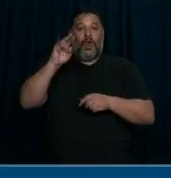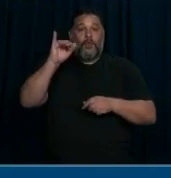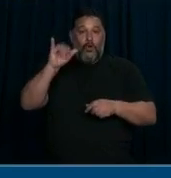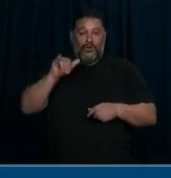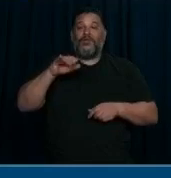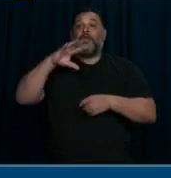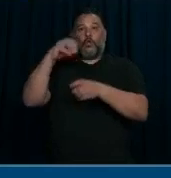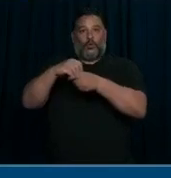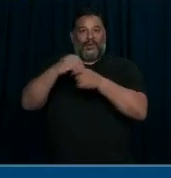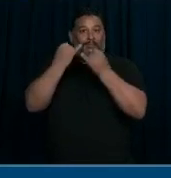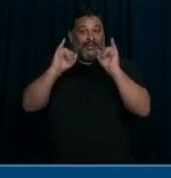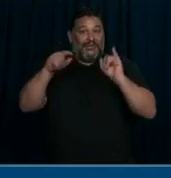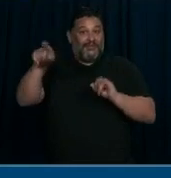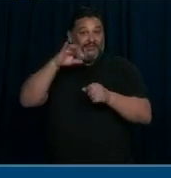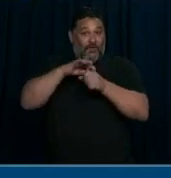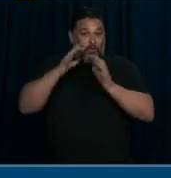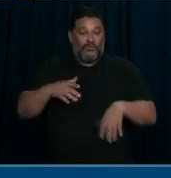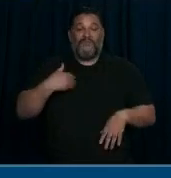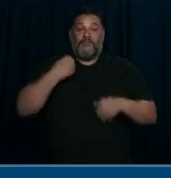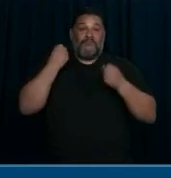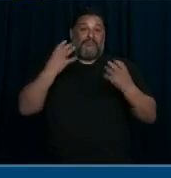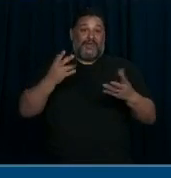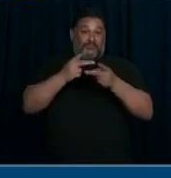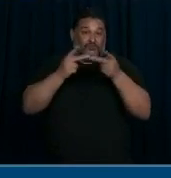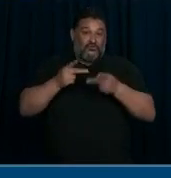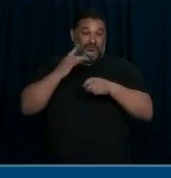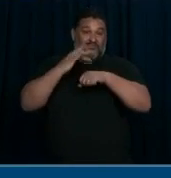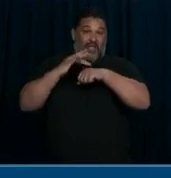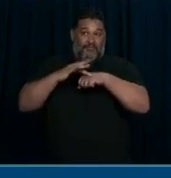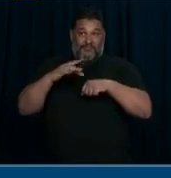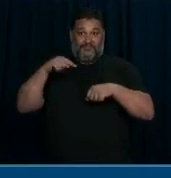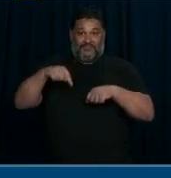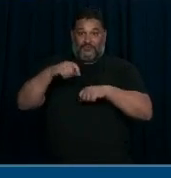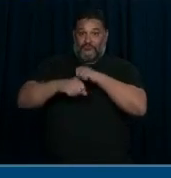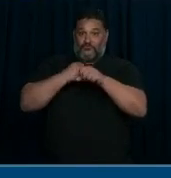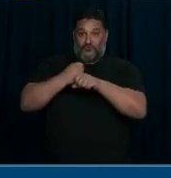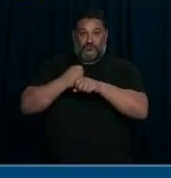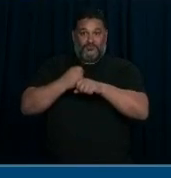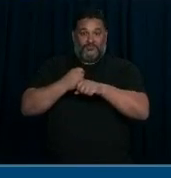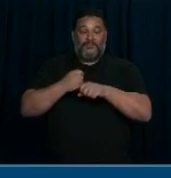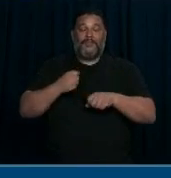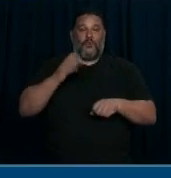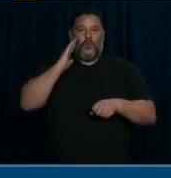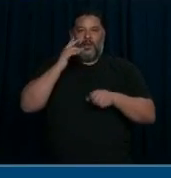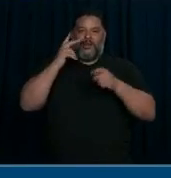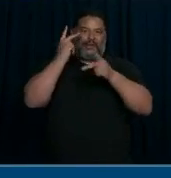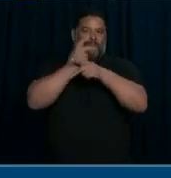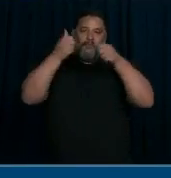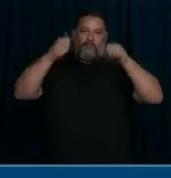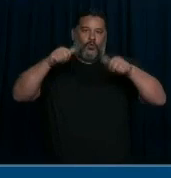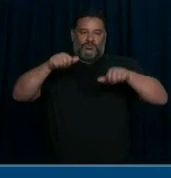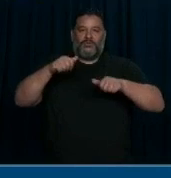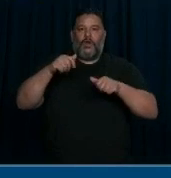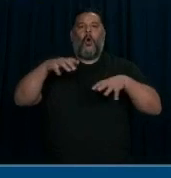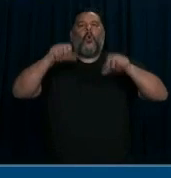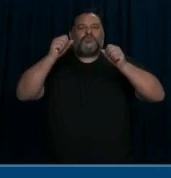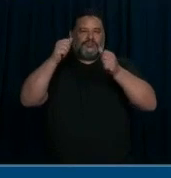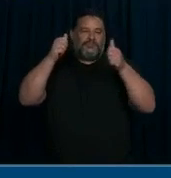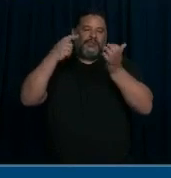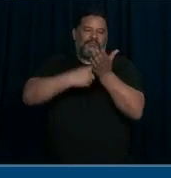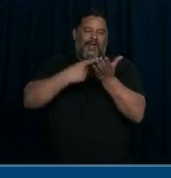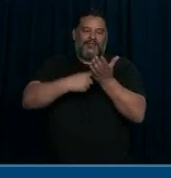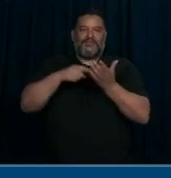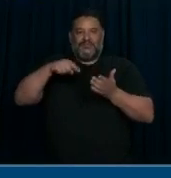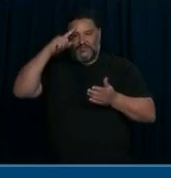independents. There are a lot of offices up for election this year, so we'll keep hosting debates throughout the summer and fall. Head